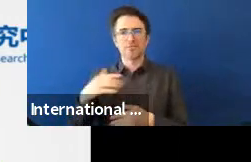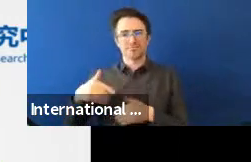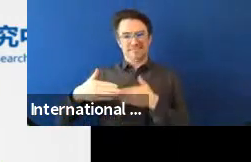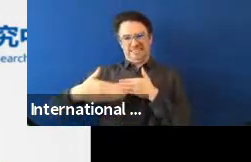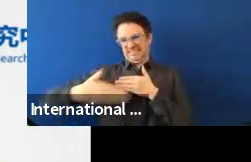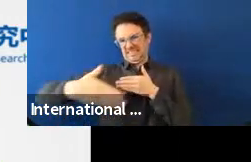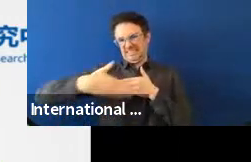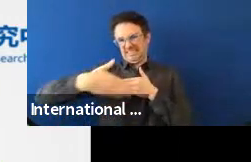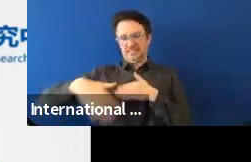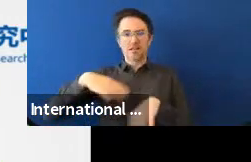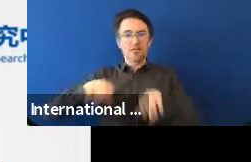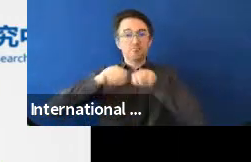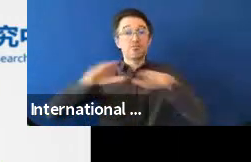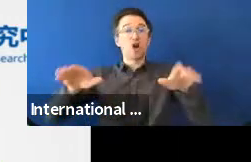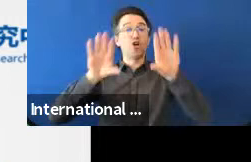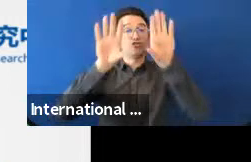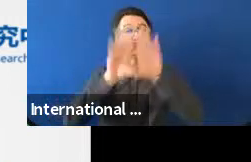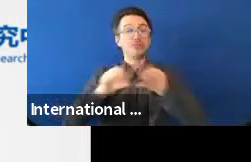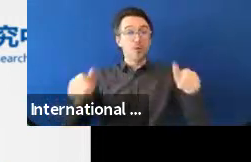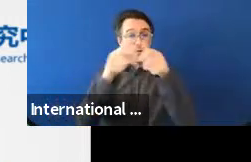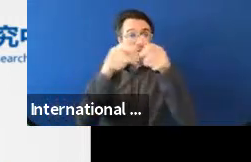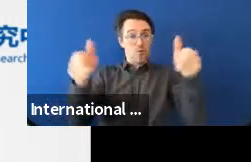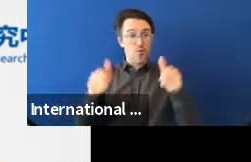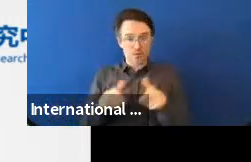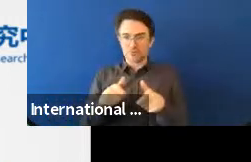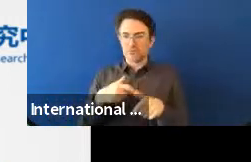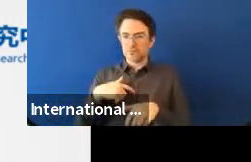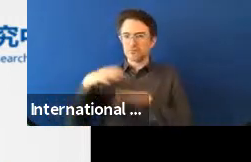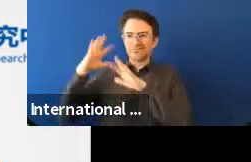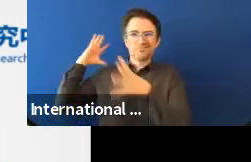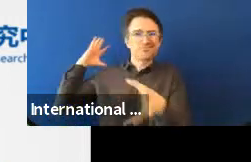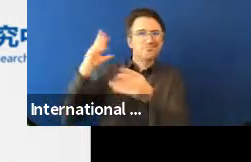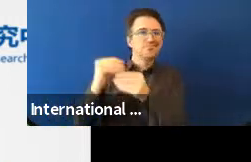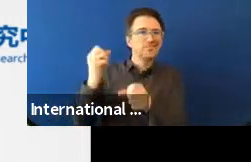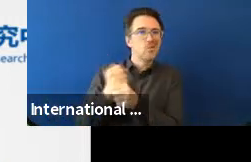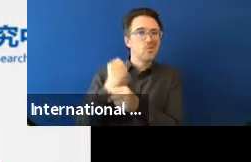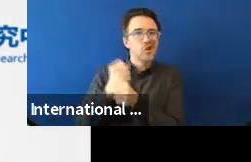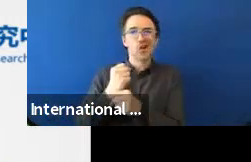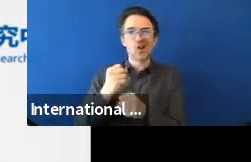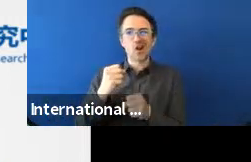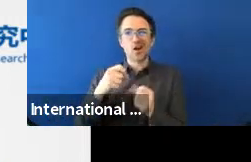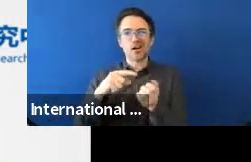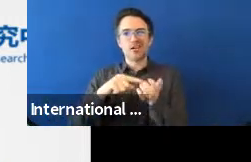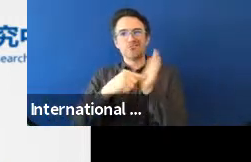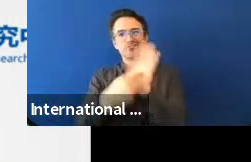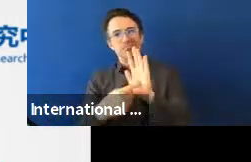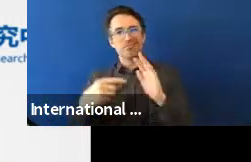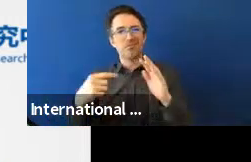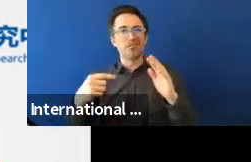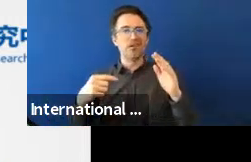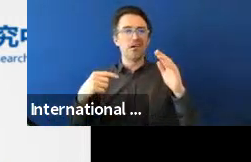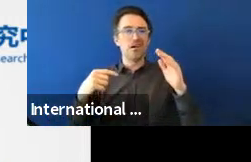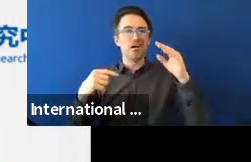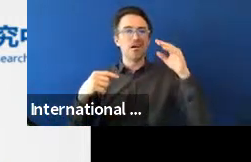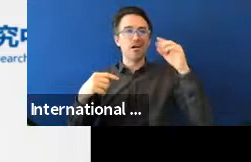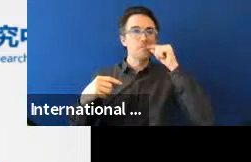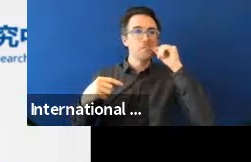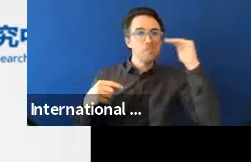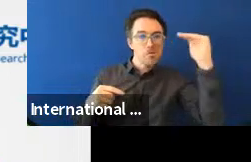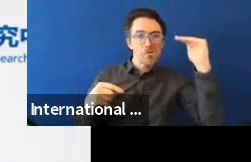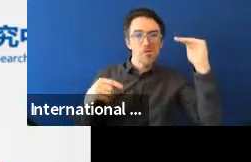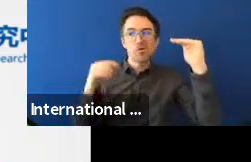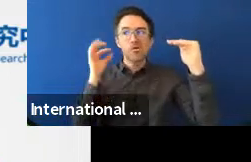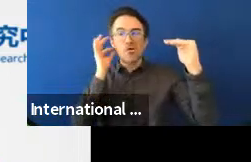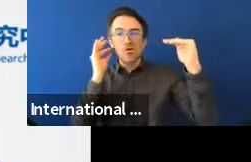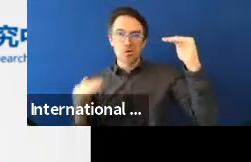clear trajectory of how China responds to its squeeze SRB. China's SRB is nonetheless